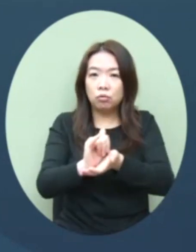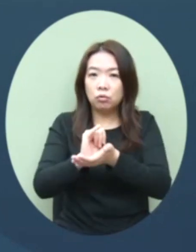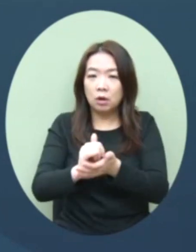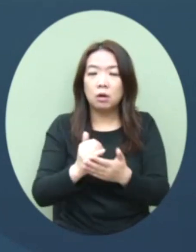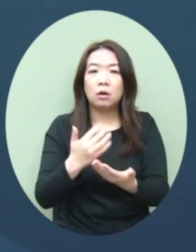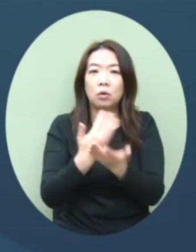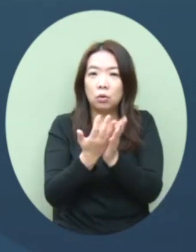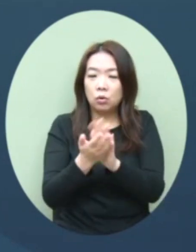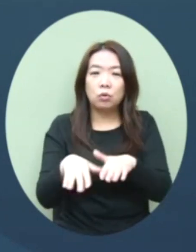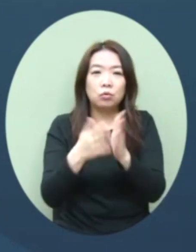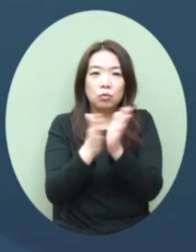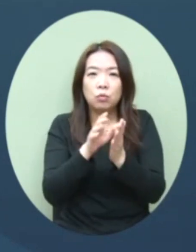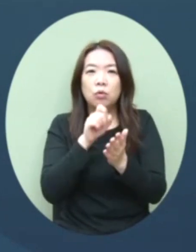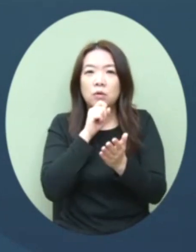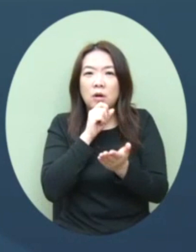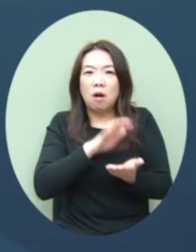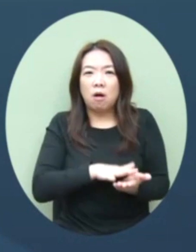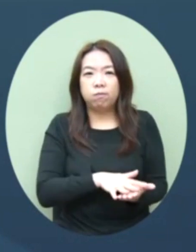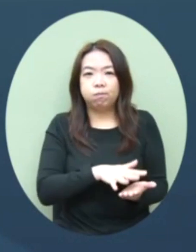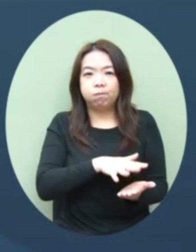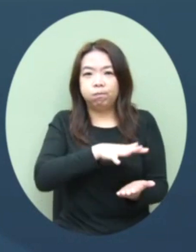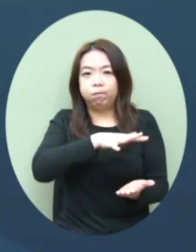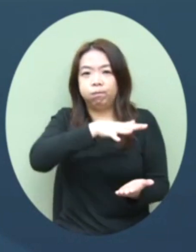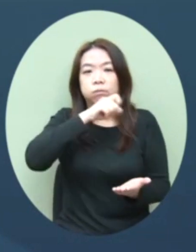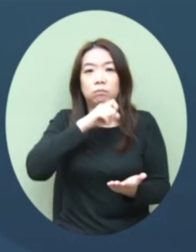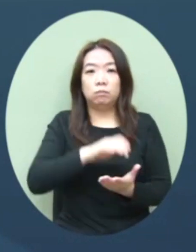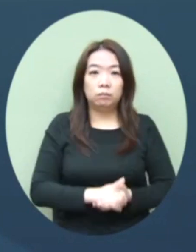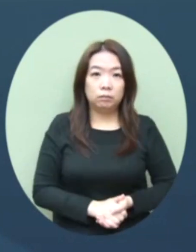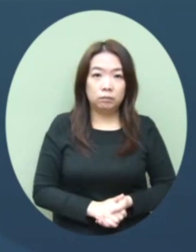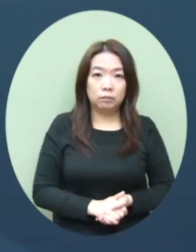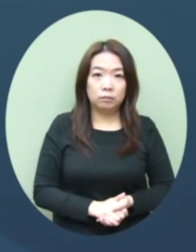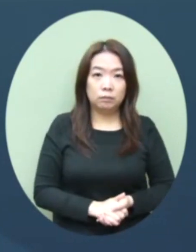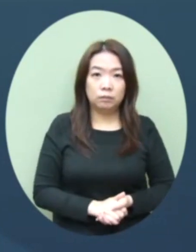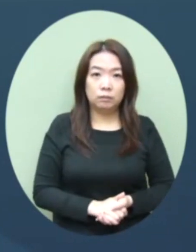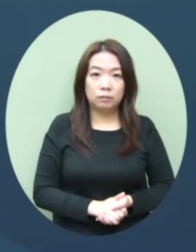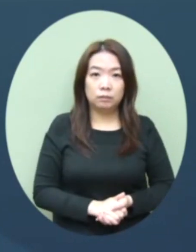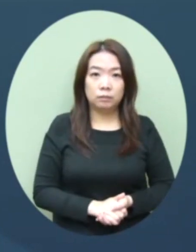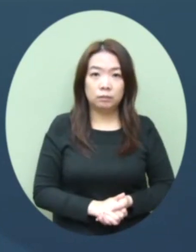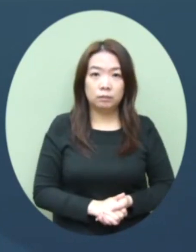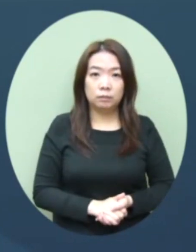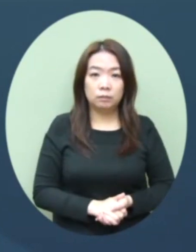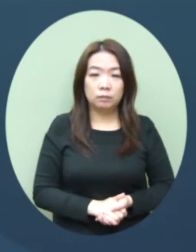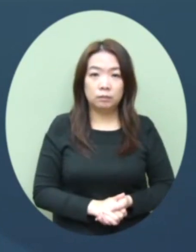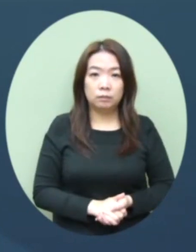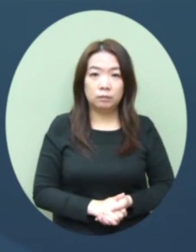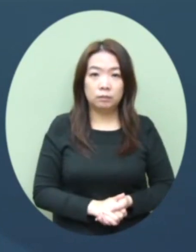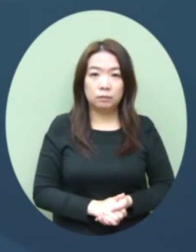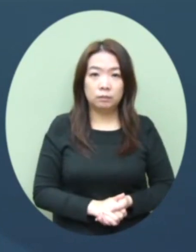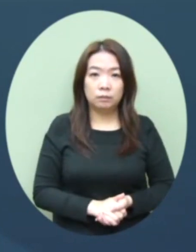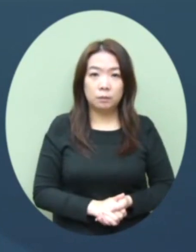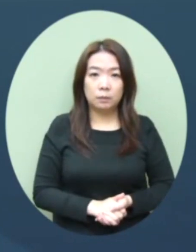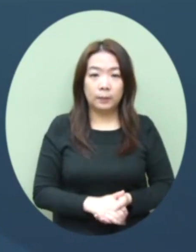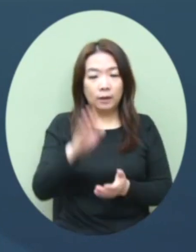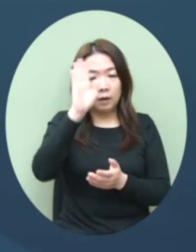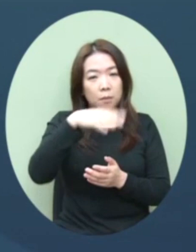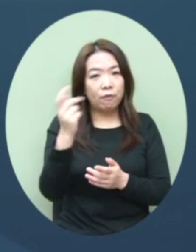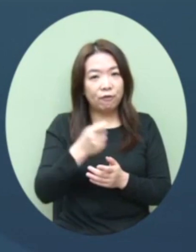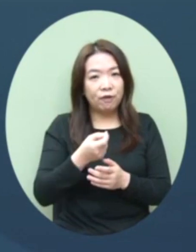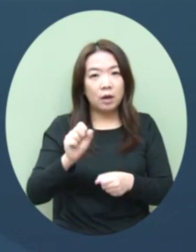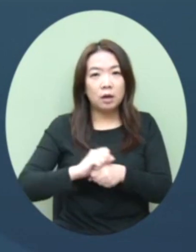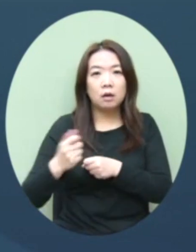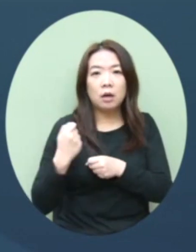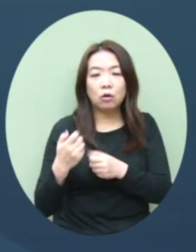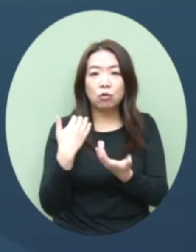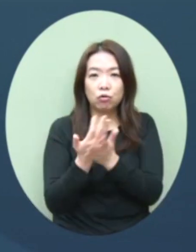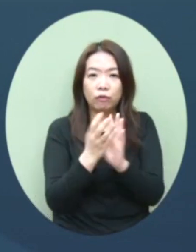in every of the measures to enhance our capacity we would like to do it as quickly as possible but